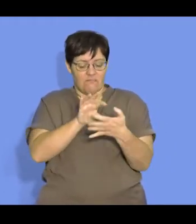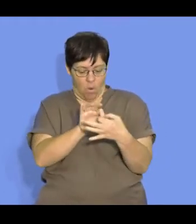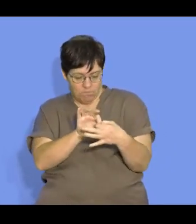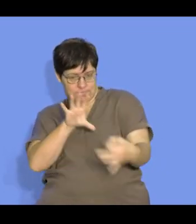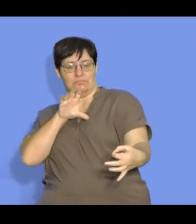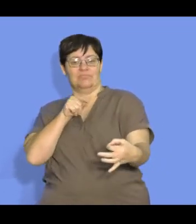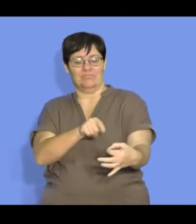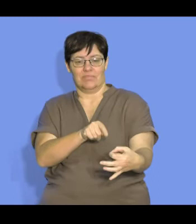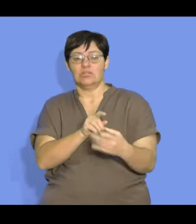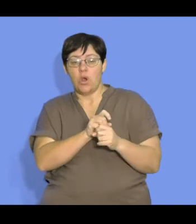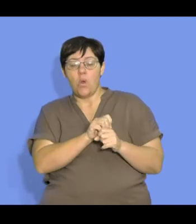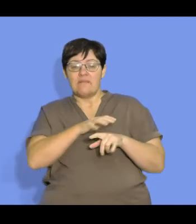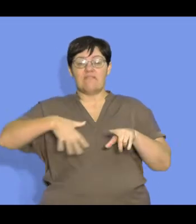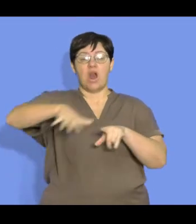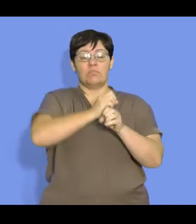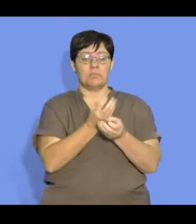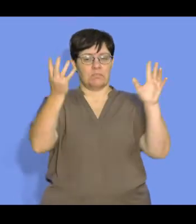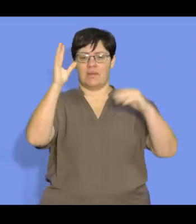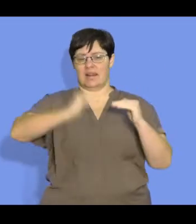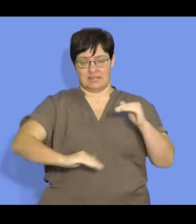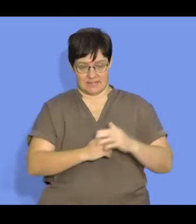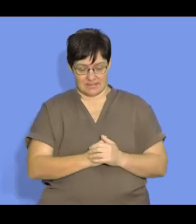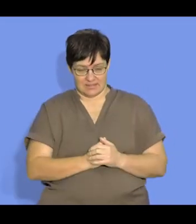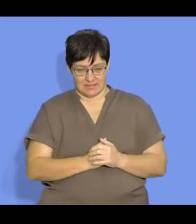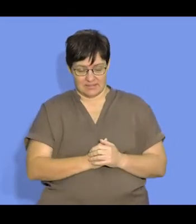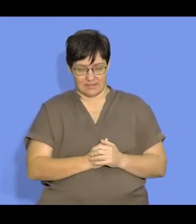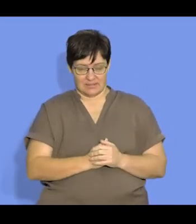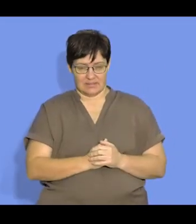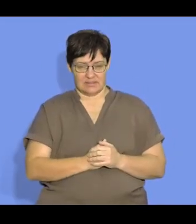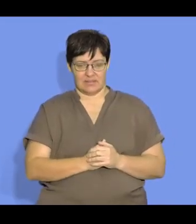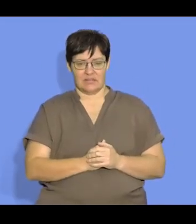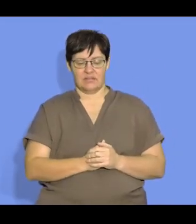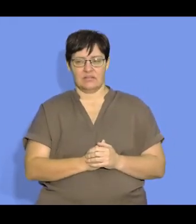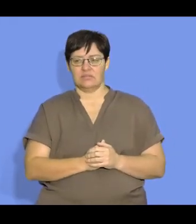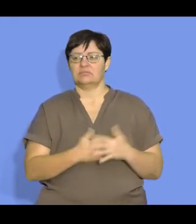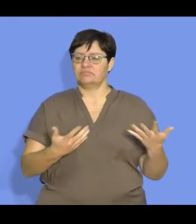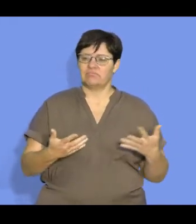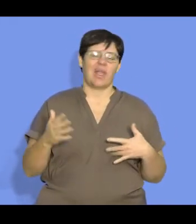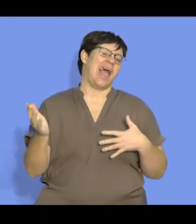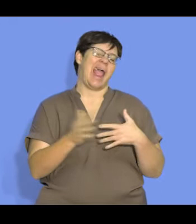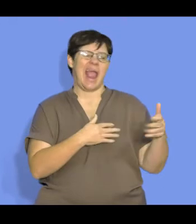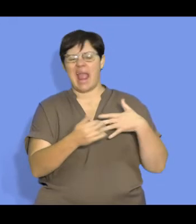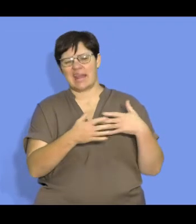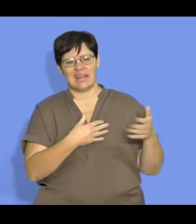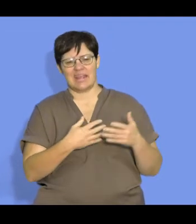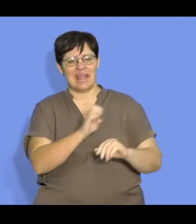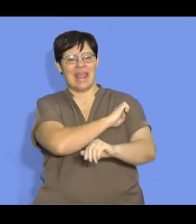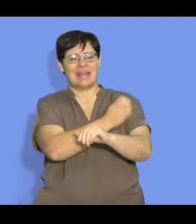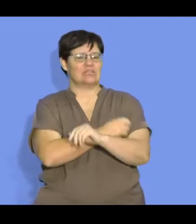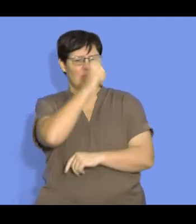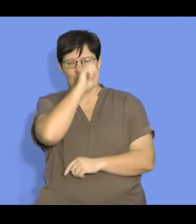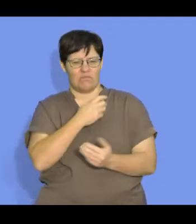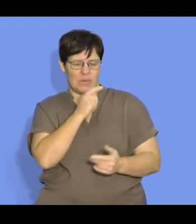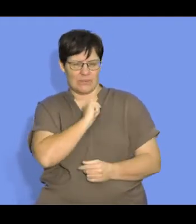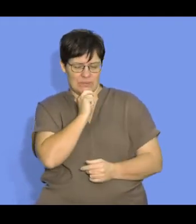is then less than the energy needed by the bonds. When we look at we can